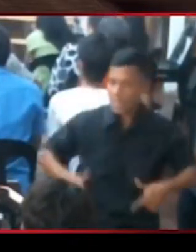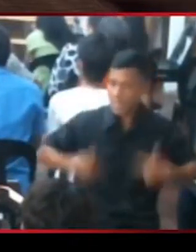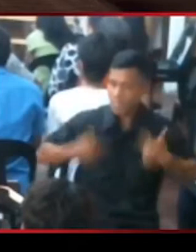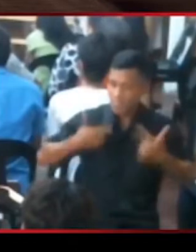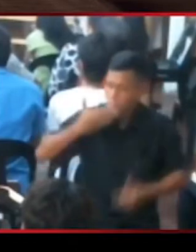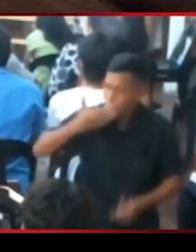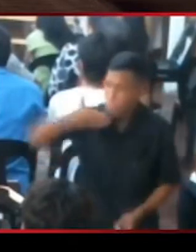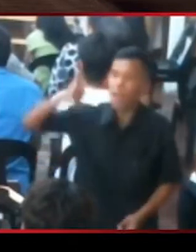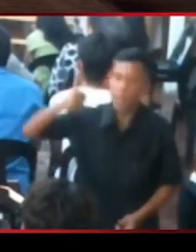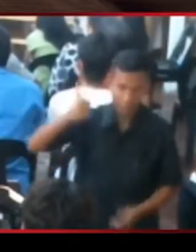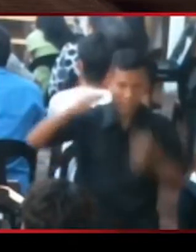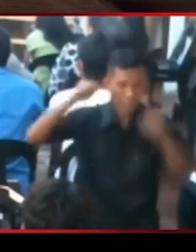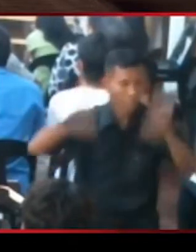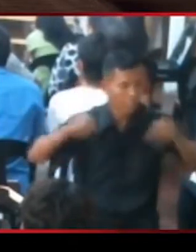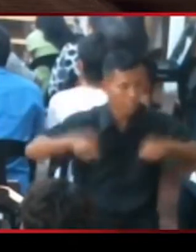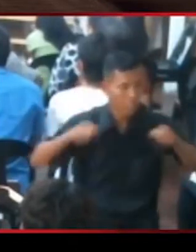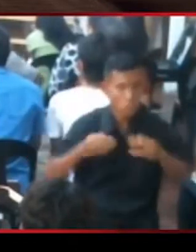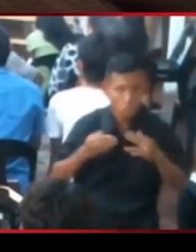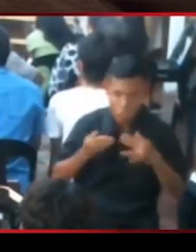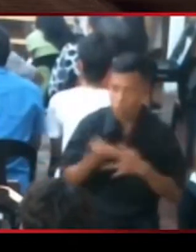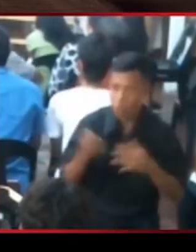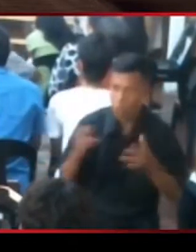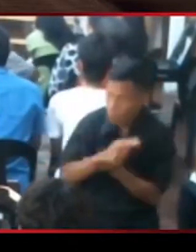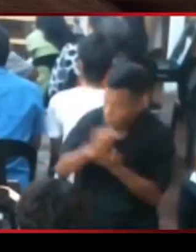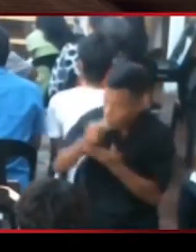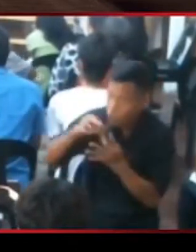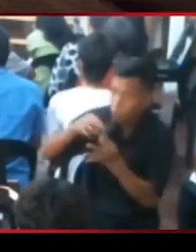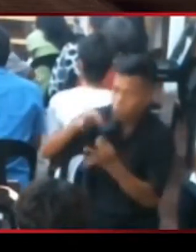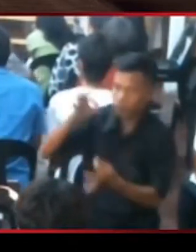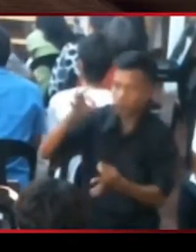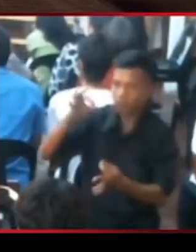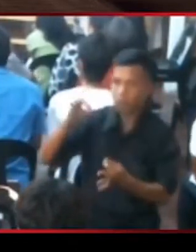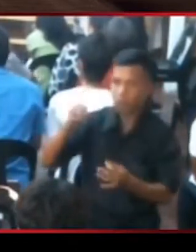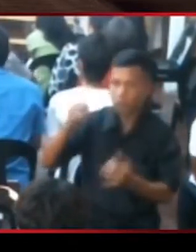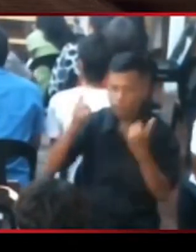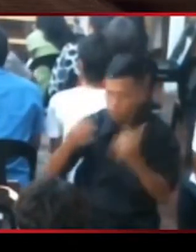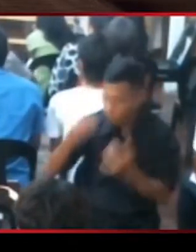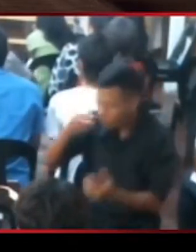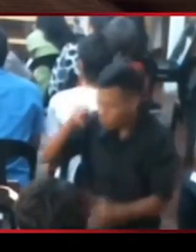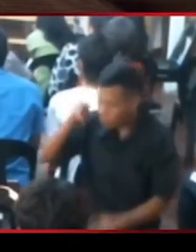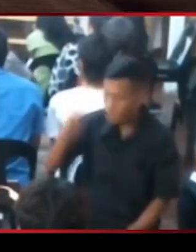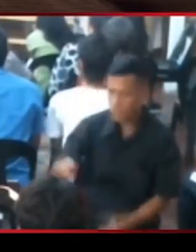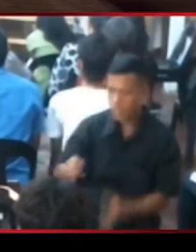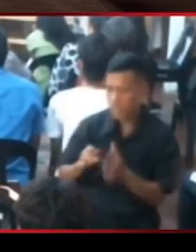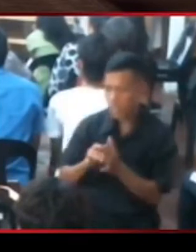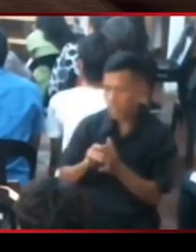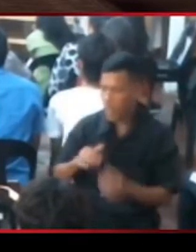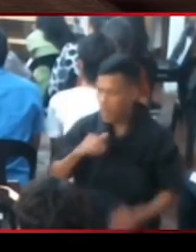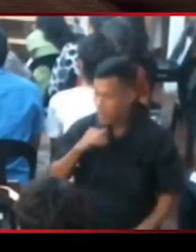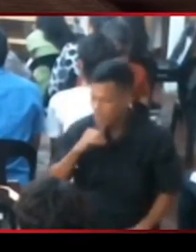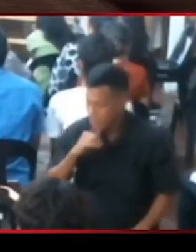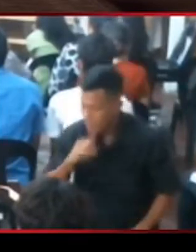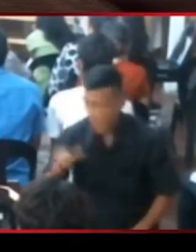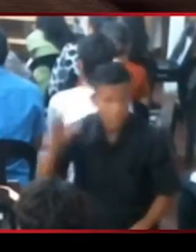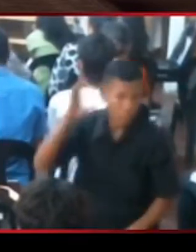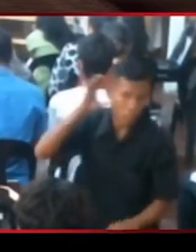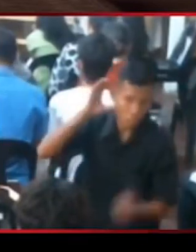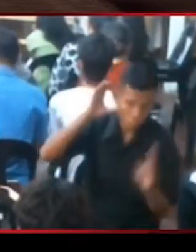can through the Holy Spirit. So we see here, and not hearers